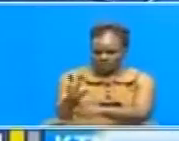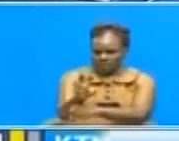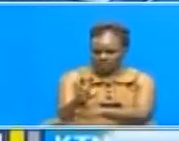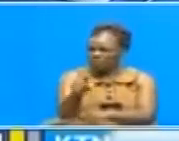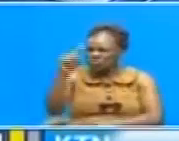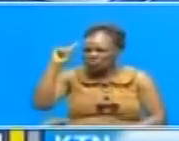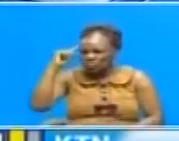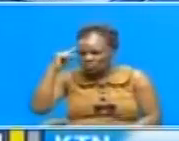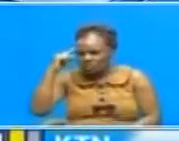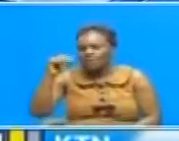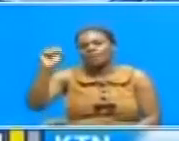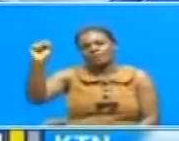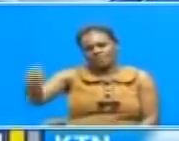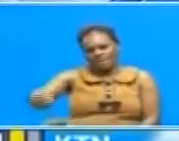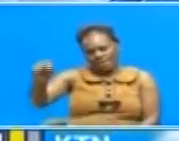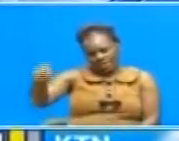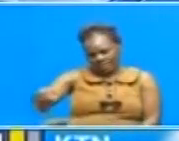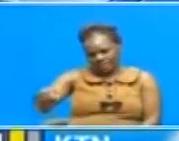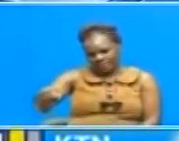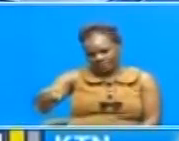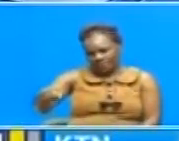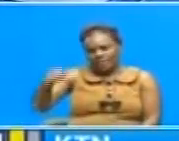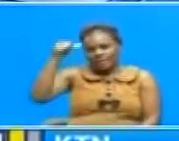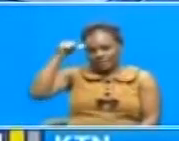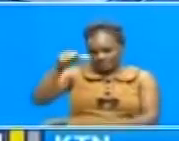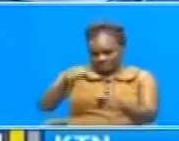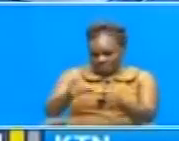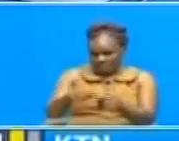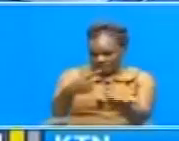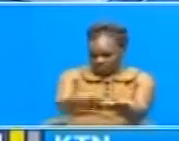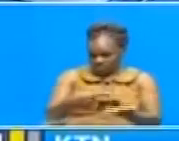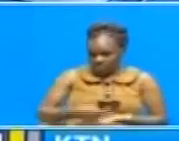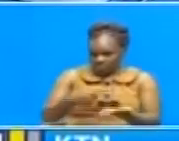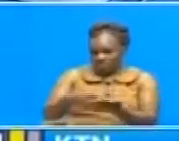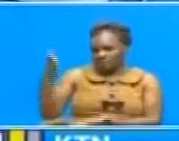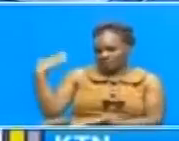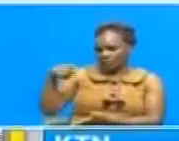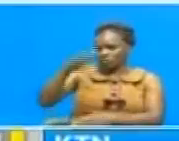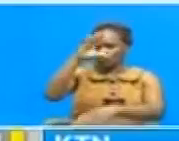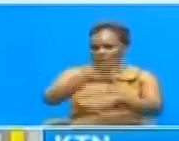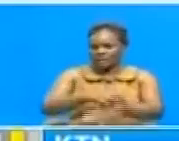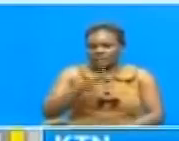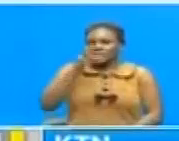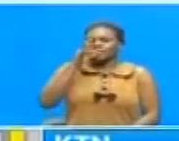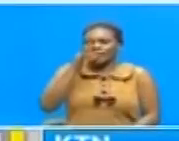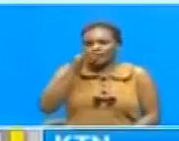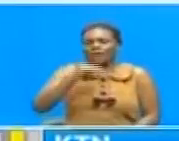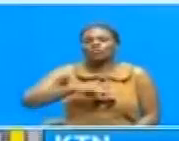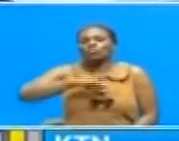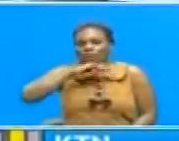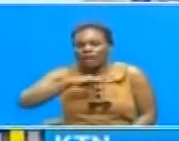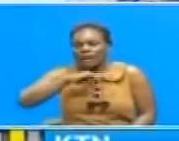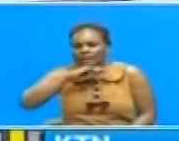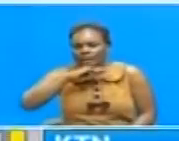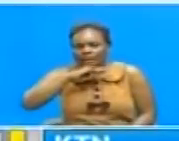still hold that view? Yes, because that time, you remember the argument was, you get changa from Uganda, mm-hmm.